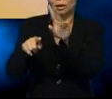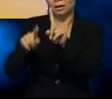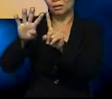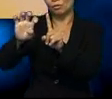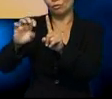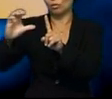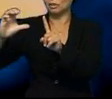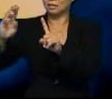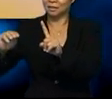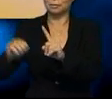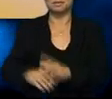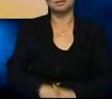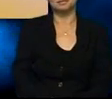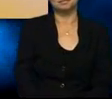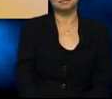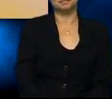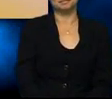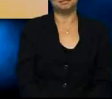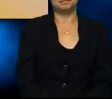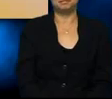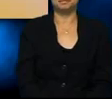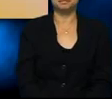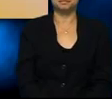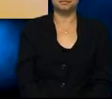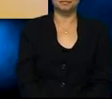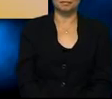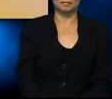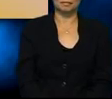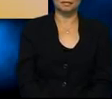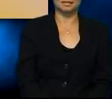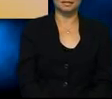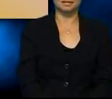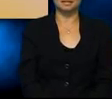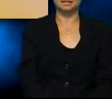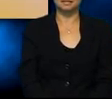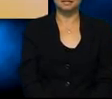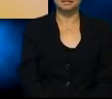centimeters equals to 140 centimeters.